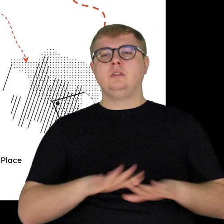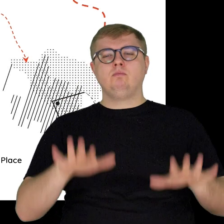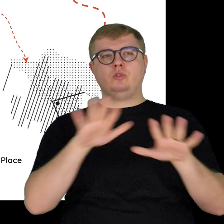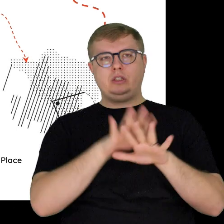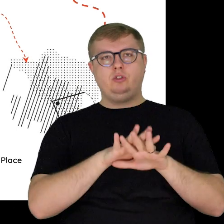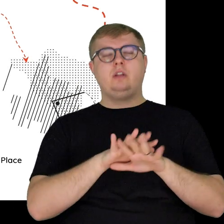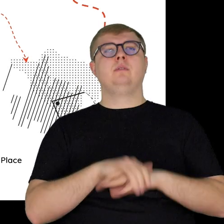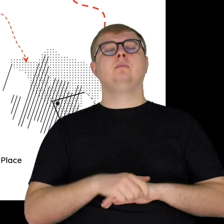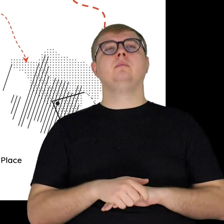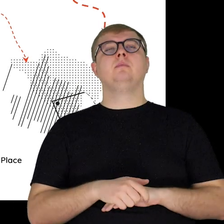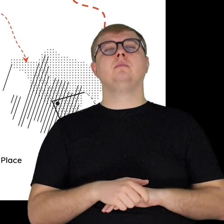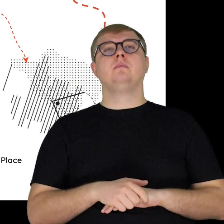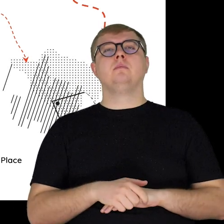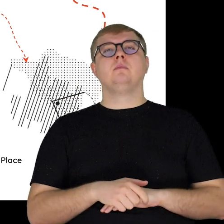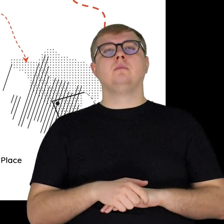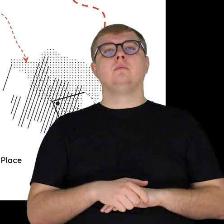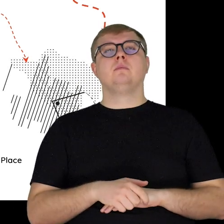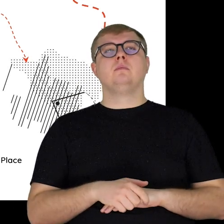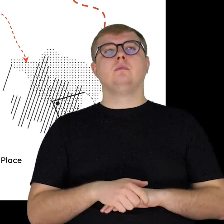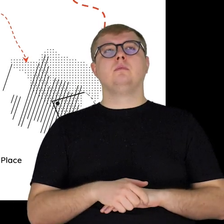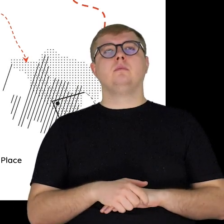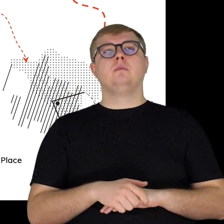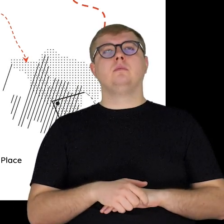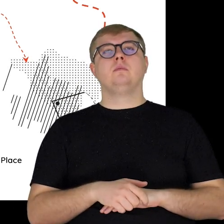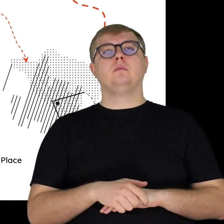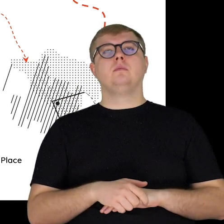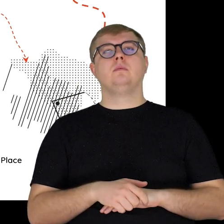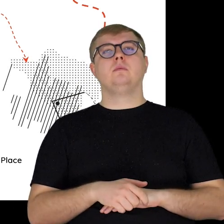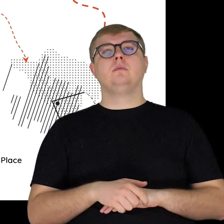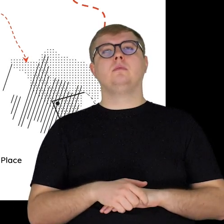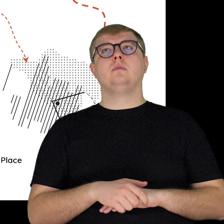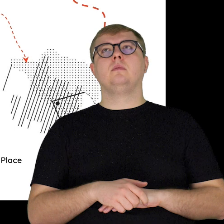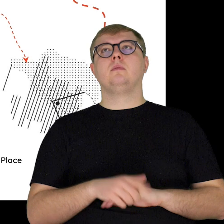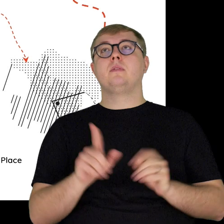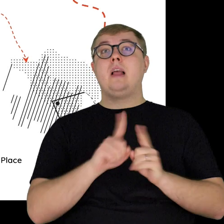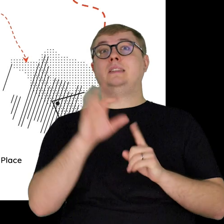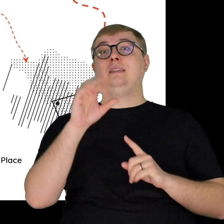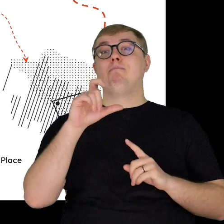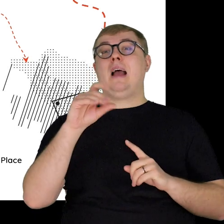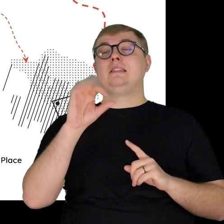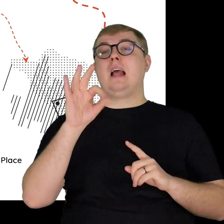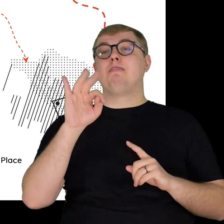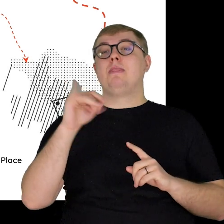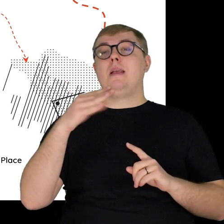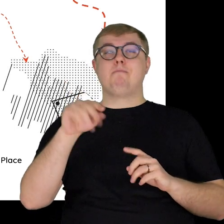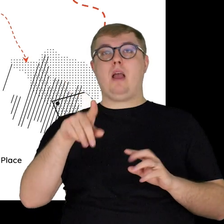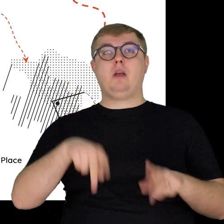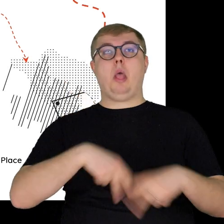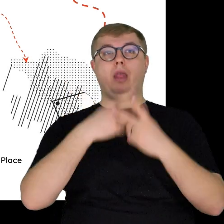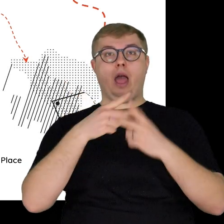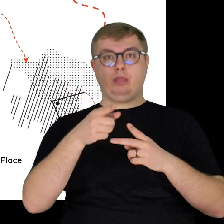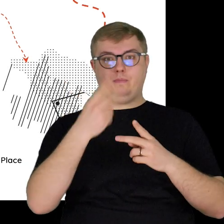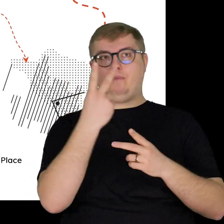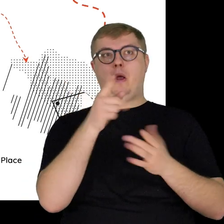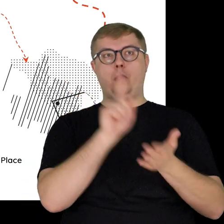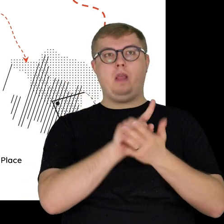And yeah, obviously, space-time is about to hold both complexity together. It's difficult and overwhelming, but